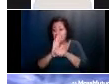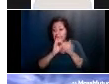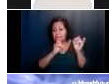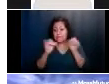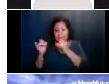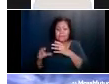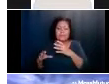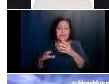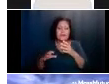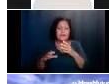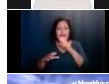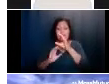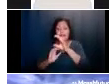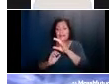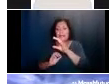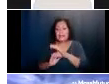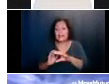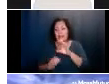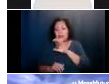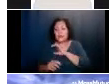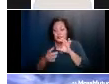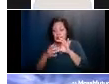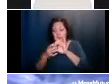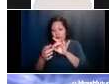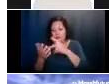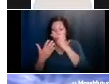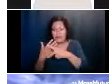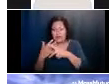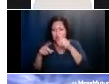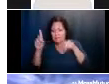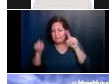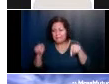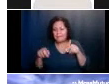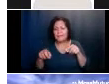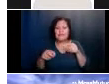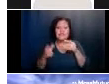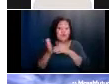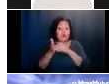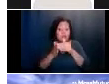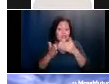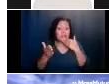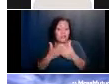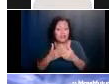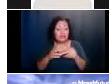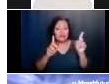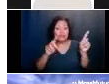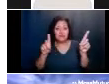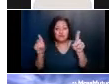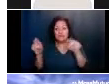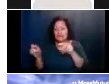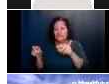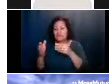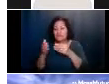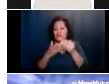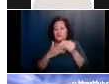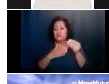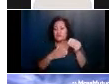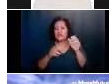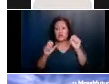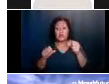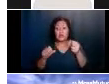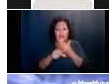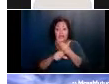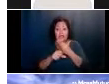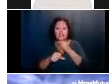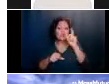characteristics to their programs, so it's often a good idea to shop around, because you can use you do